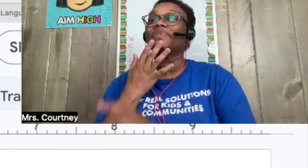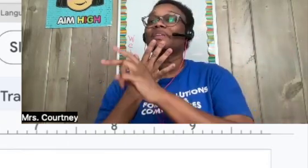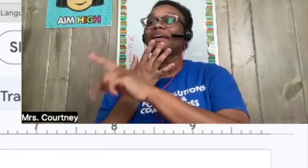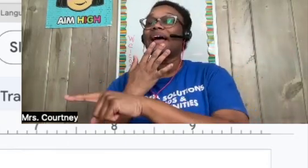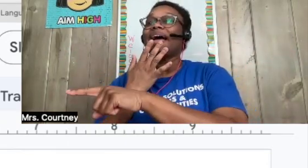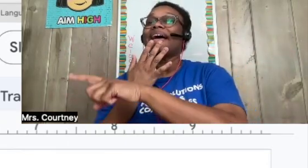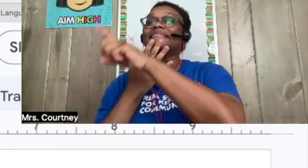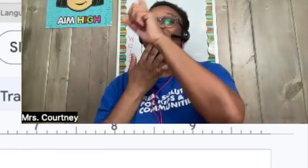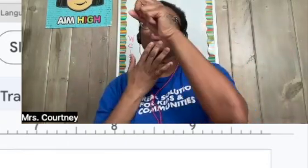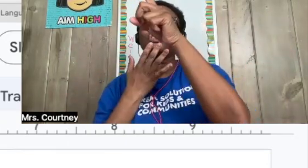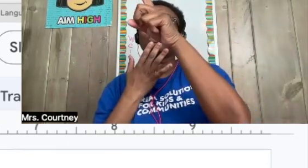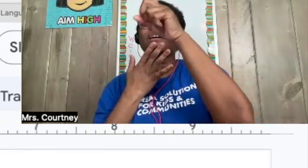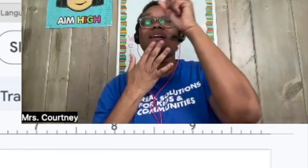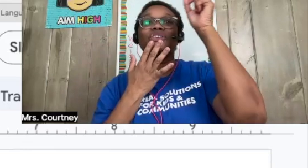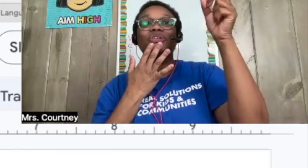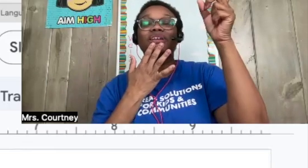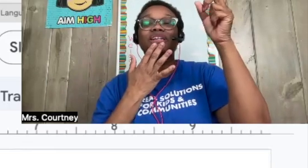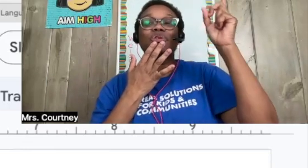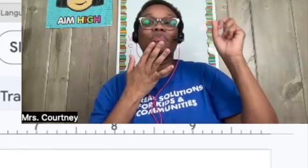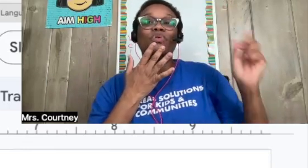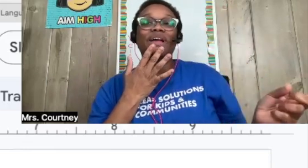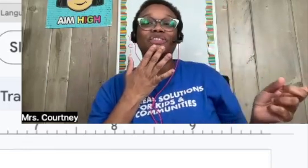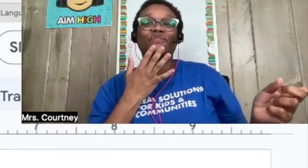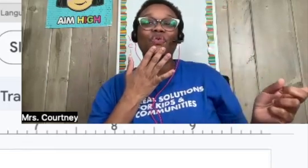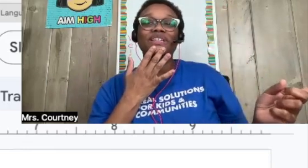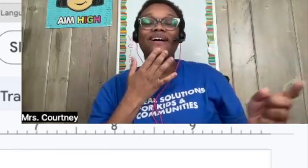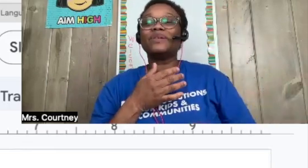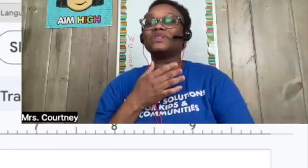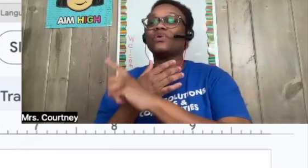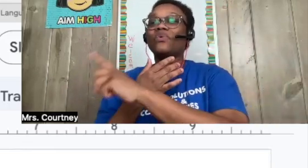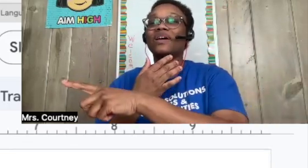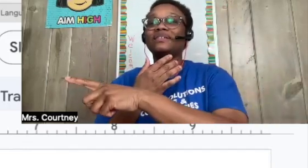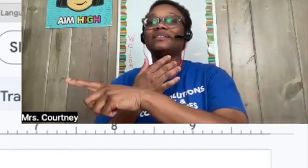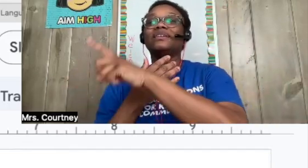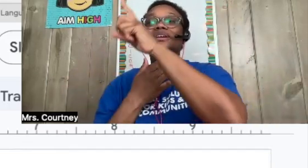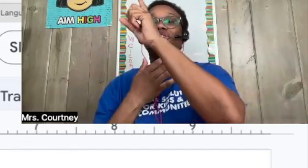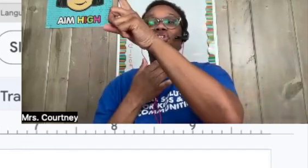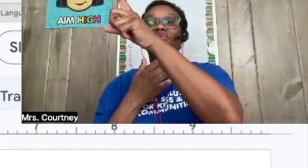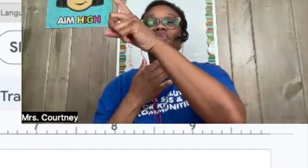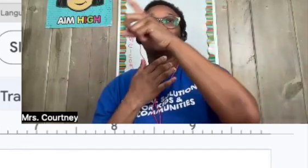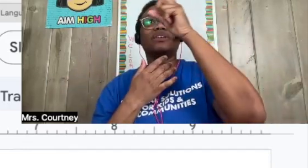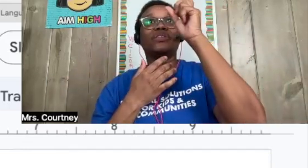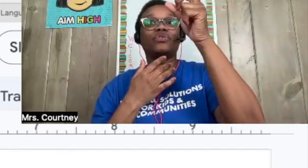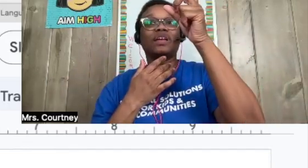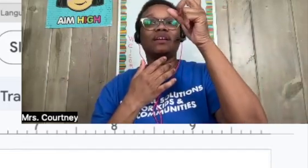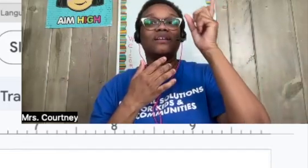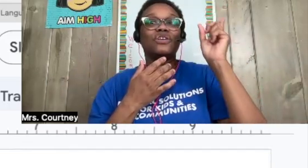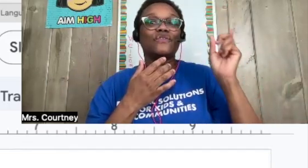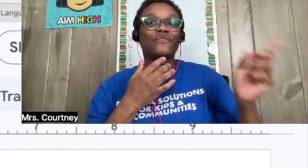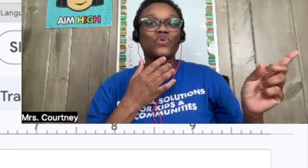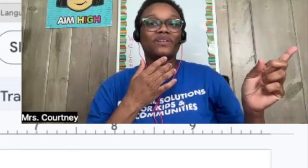that? As you are doing color, point 4 times. 1, 2,